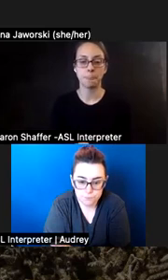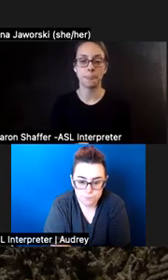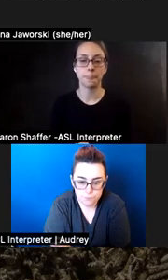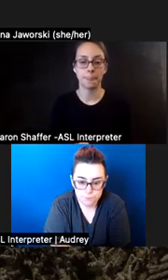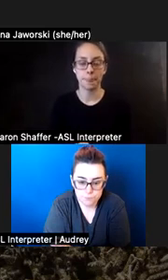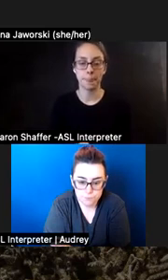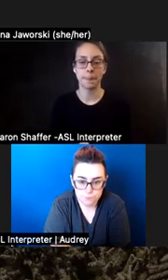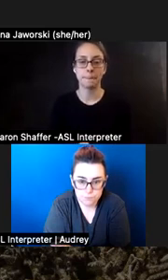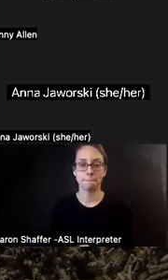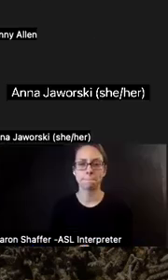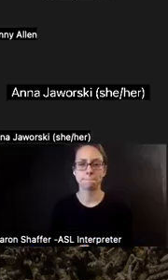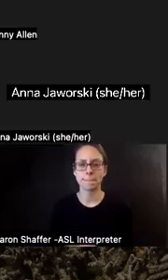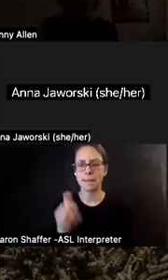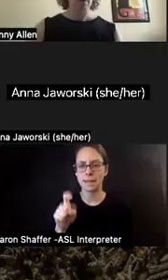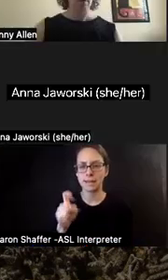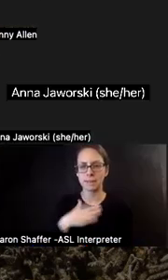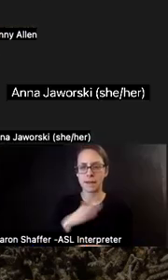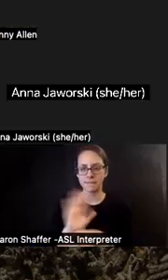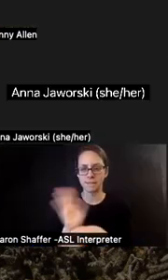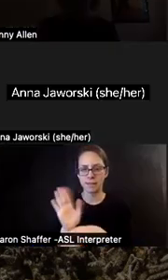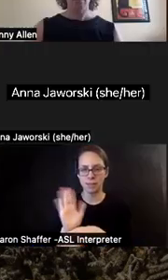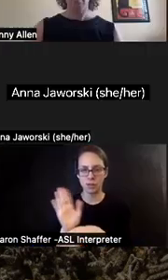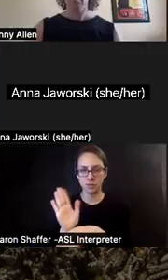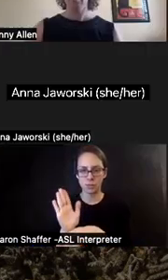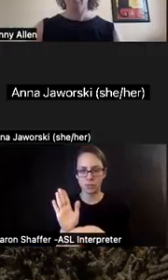Oh, and I should turn my video on, sorry.